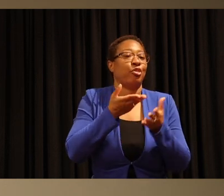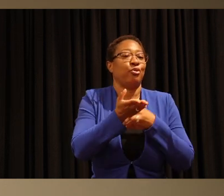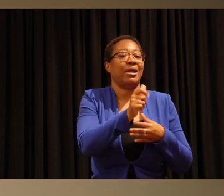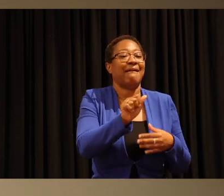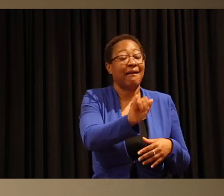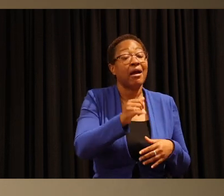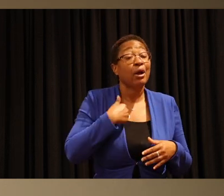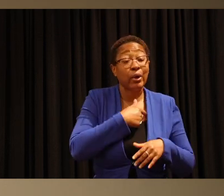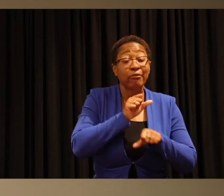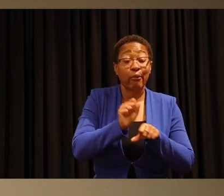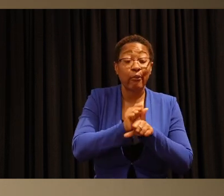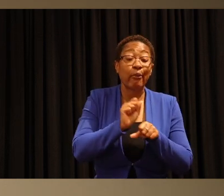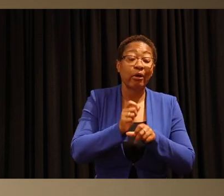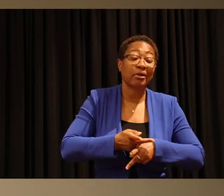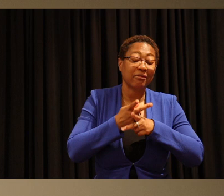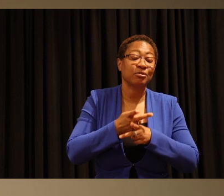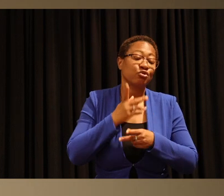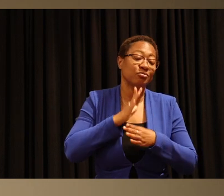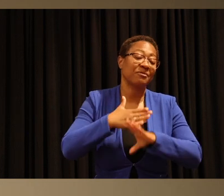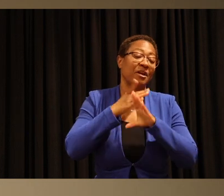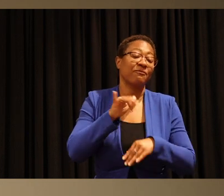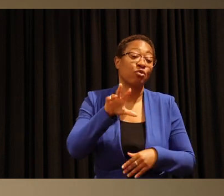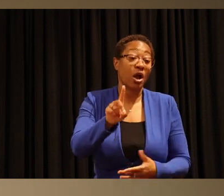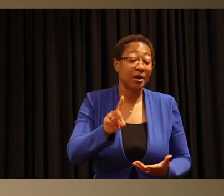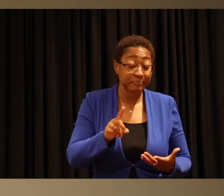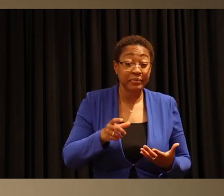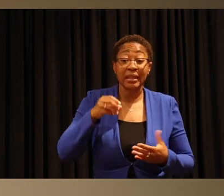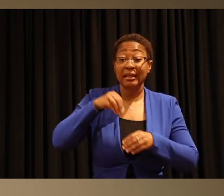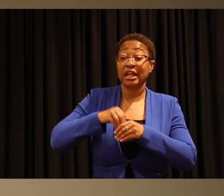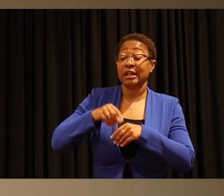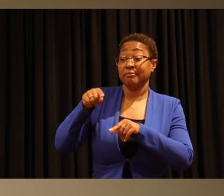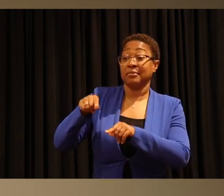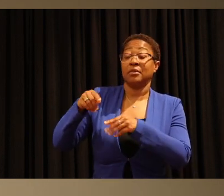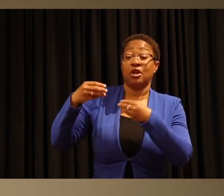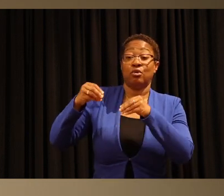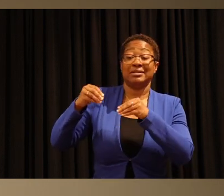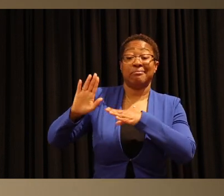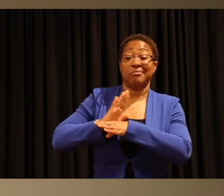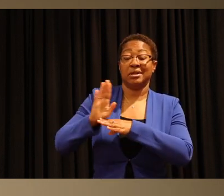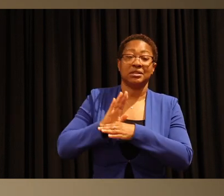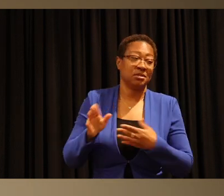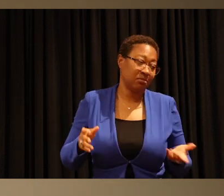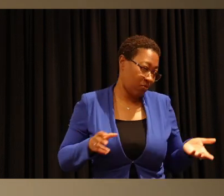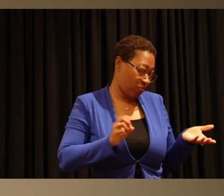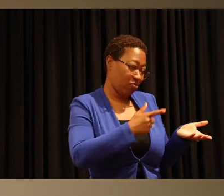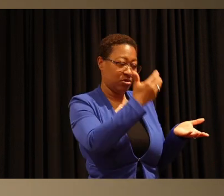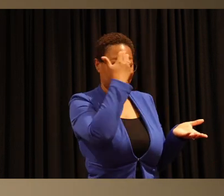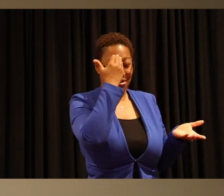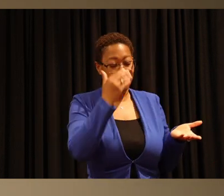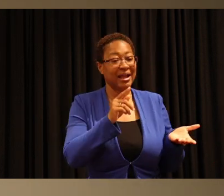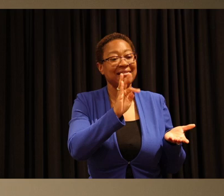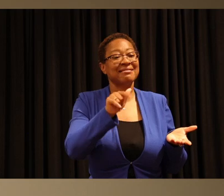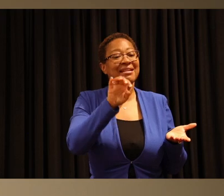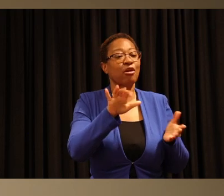careful to prevent fraud from, and in the real estate business, you know, and title